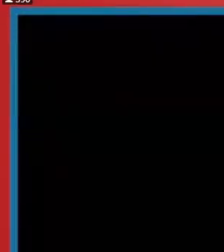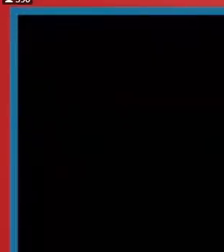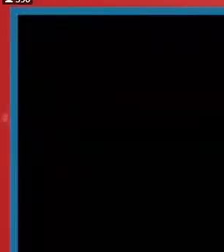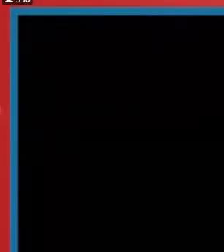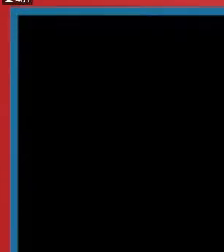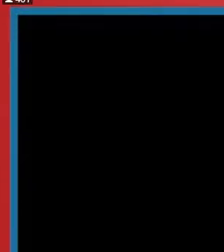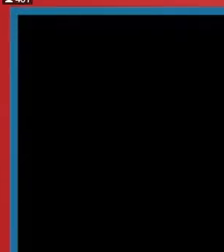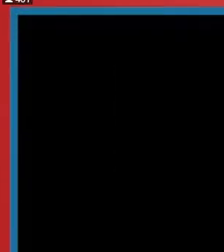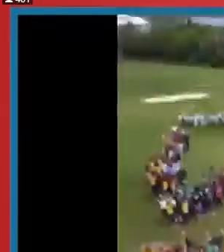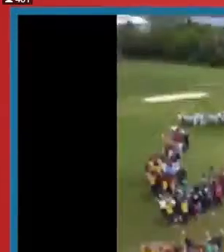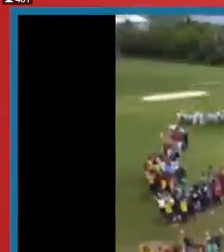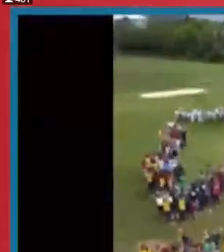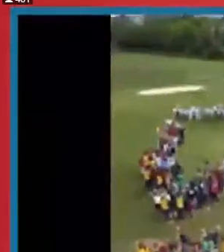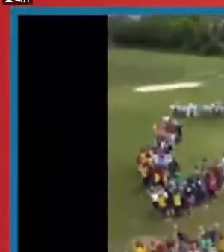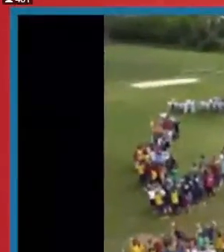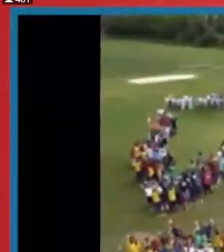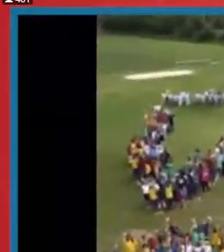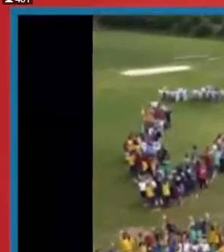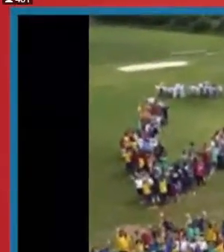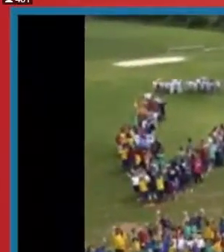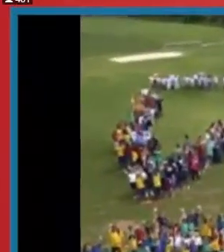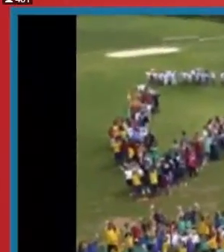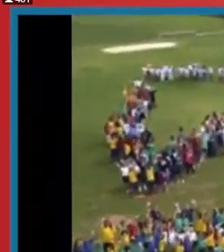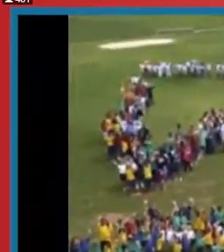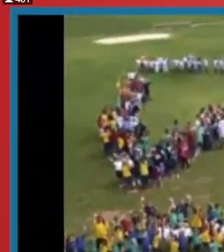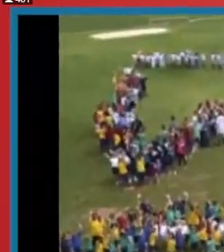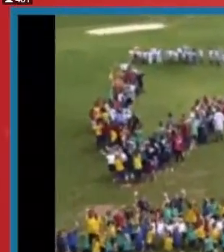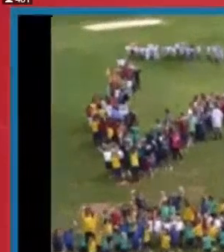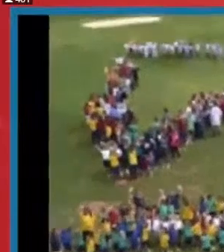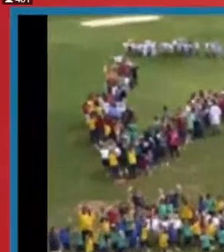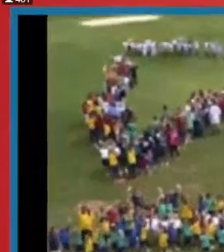home, Remuda!